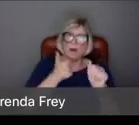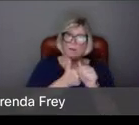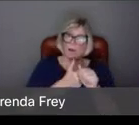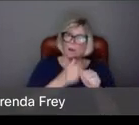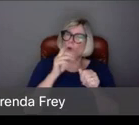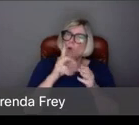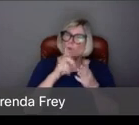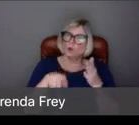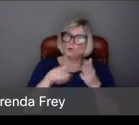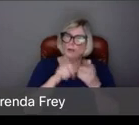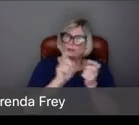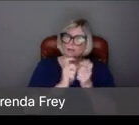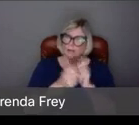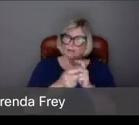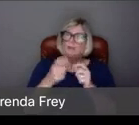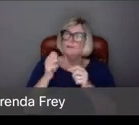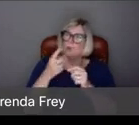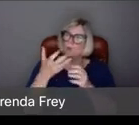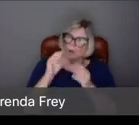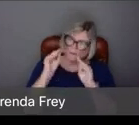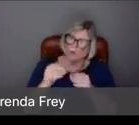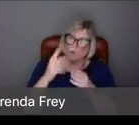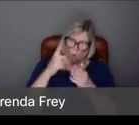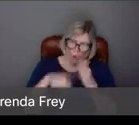action you're seeking.